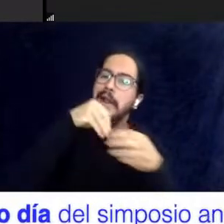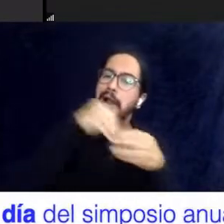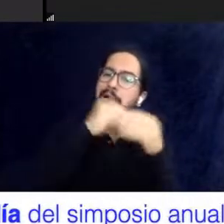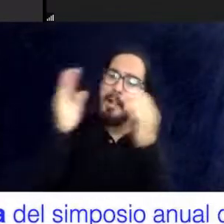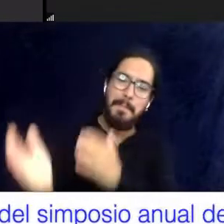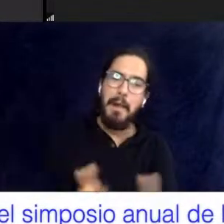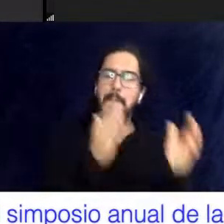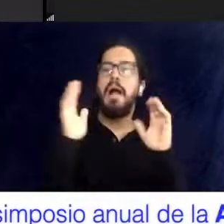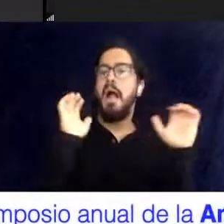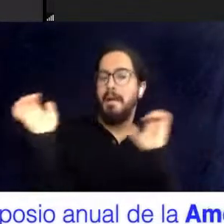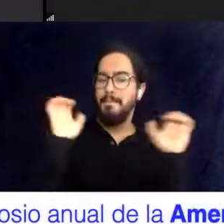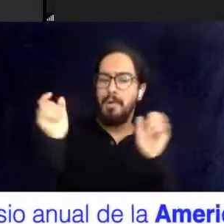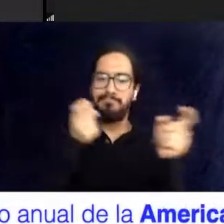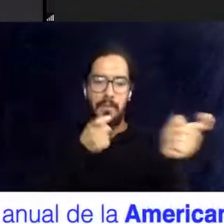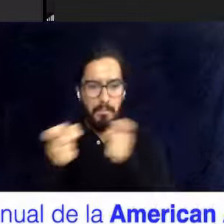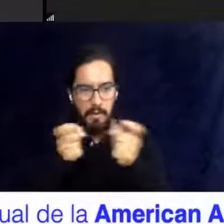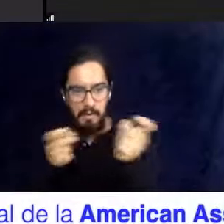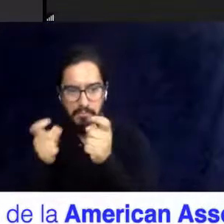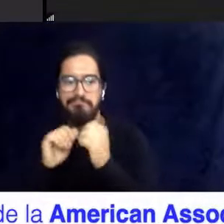emergency operations. Next.